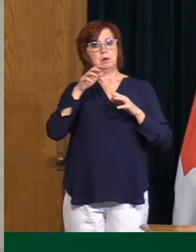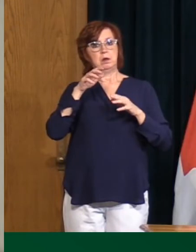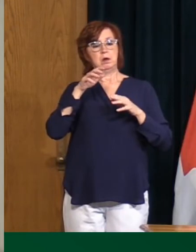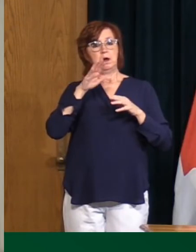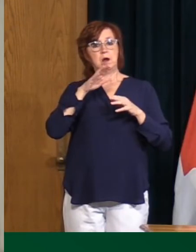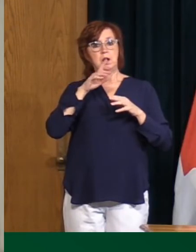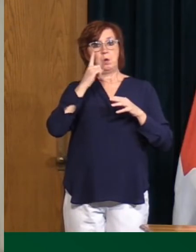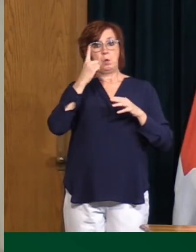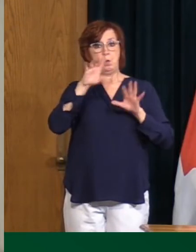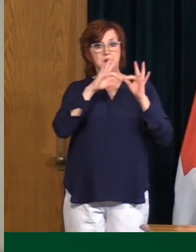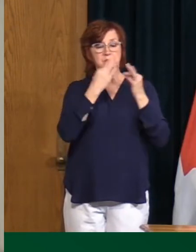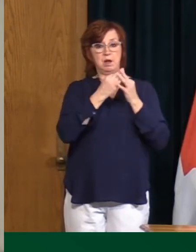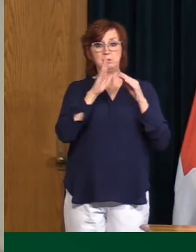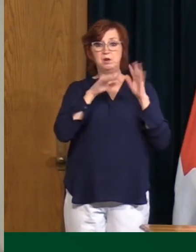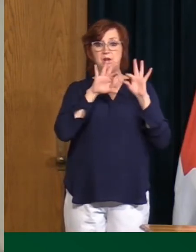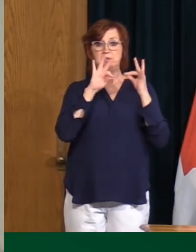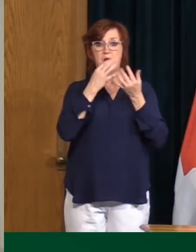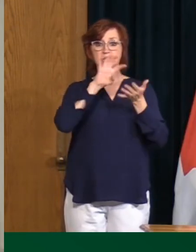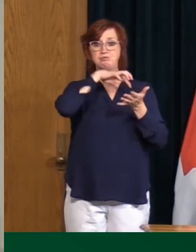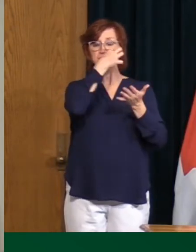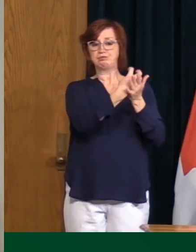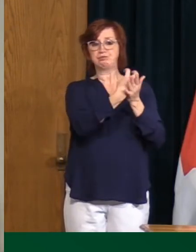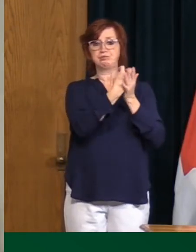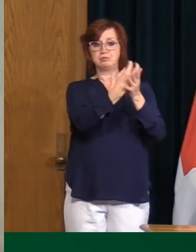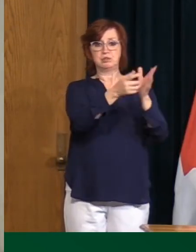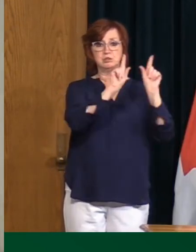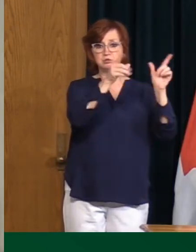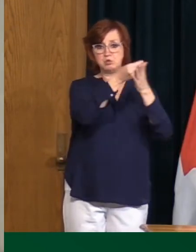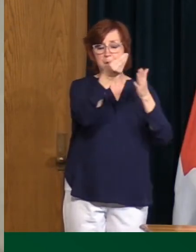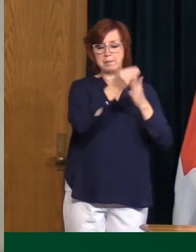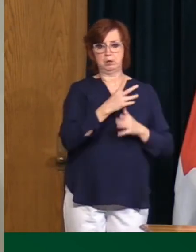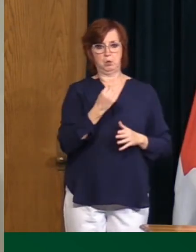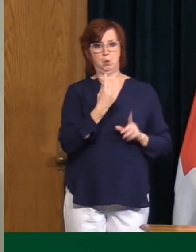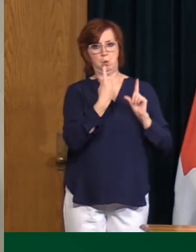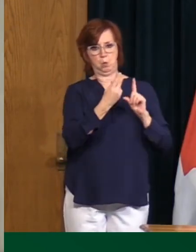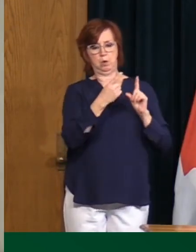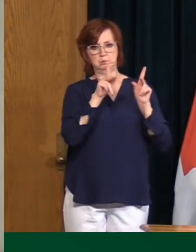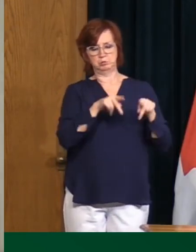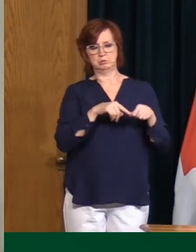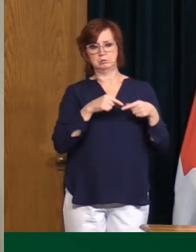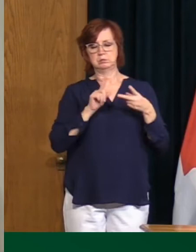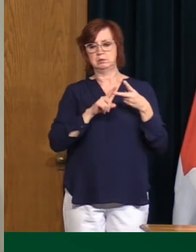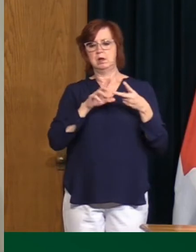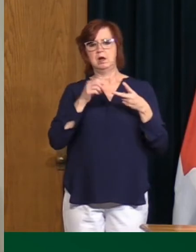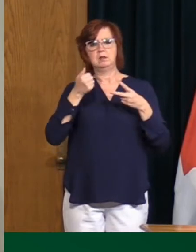we've all seen good examples of that in gas stations and grocery stores where there's a plexiglass